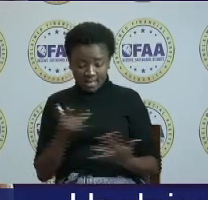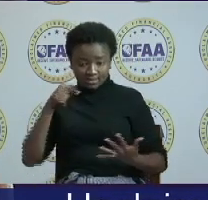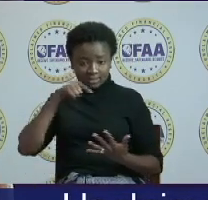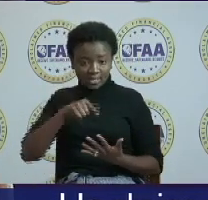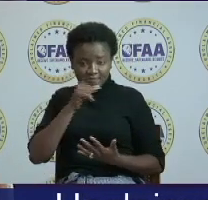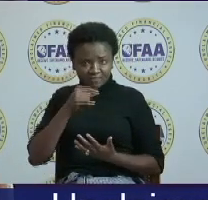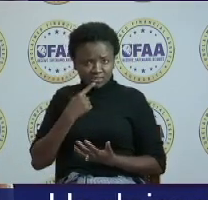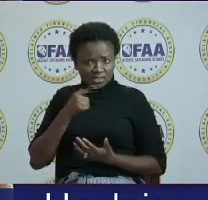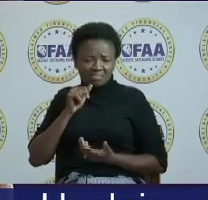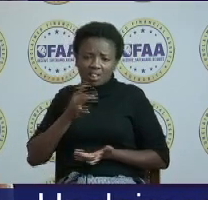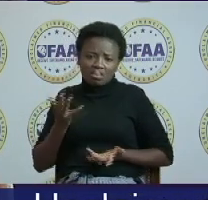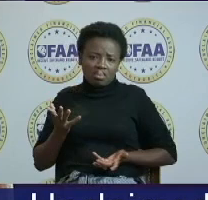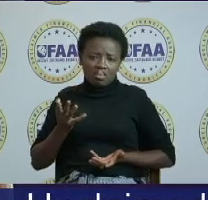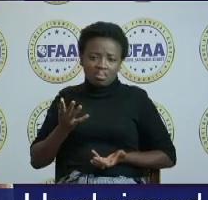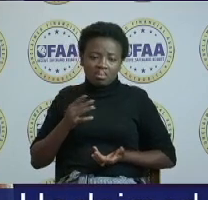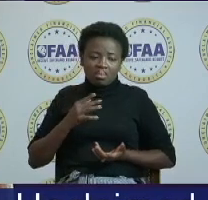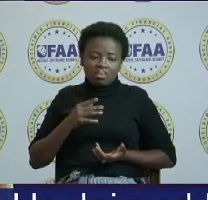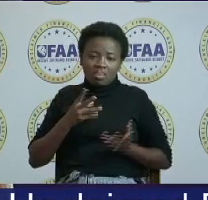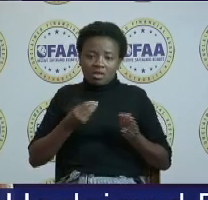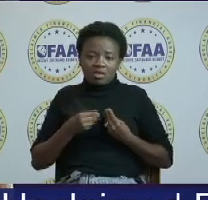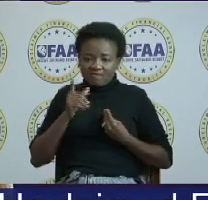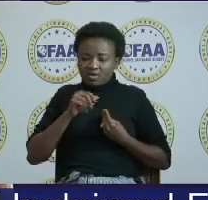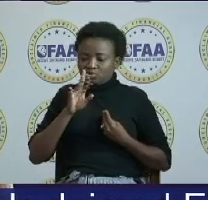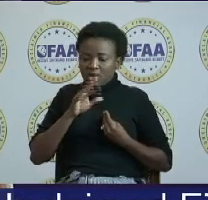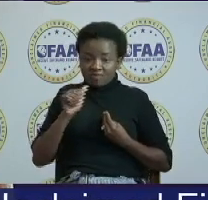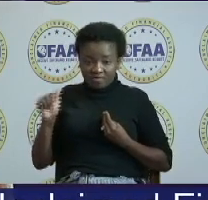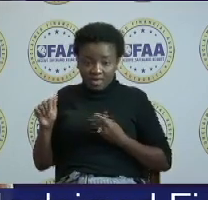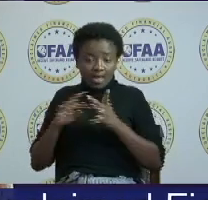been reported and surrendered to the authority, the